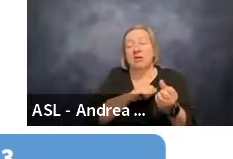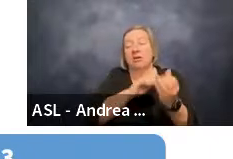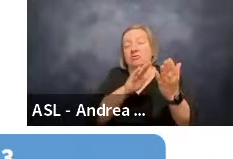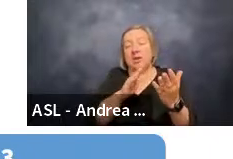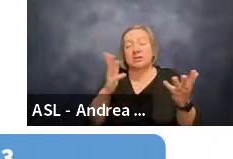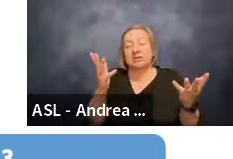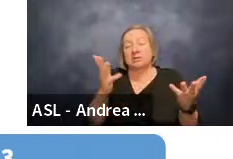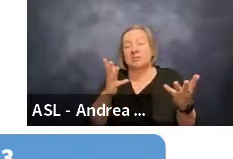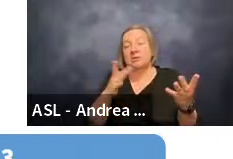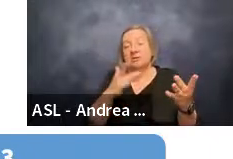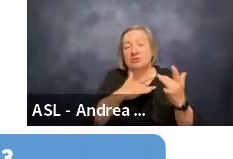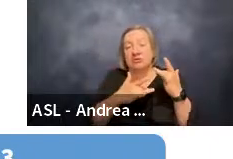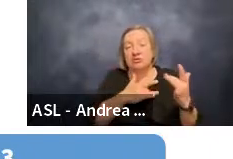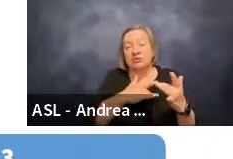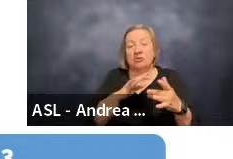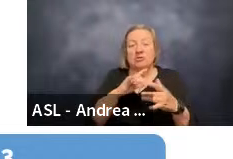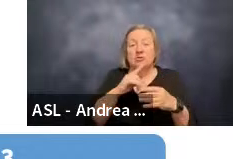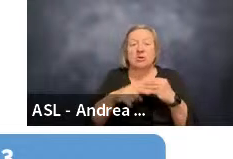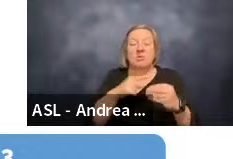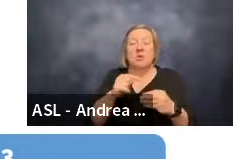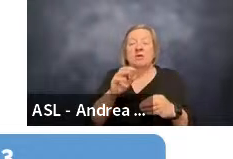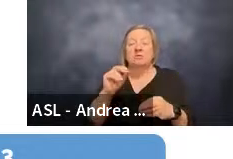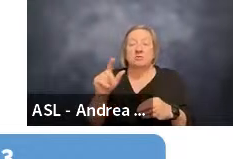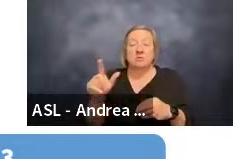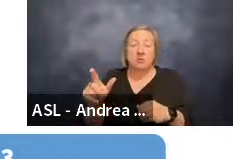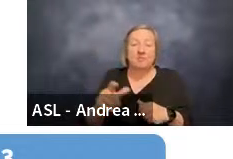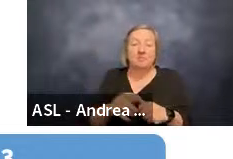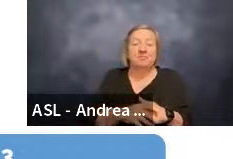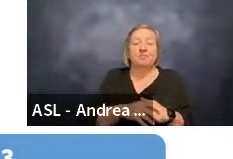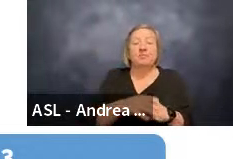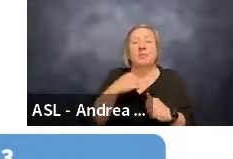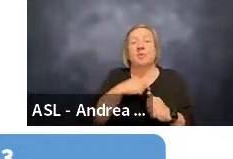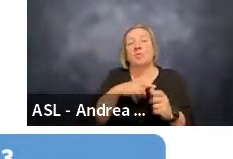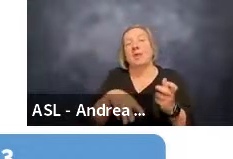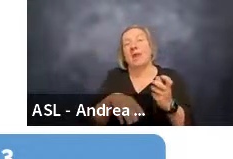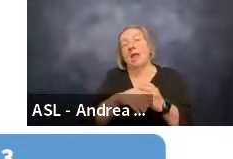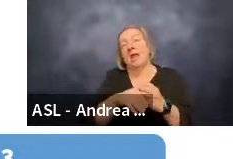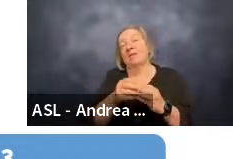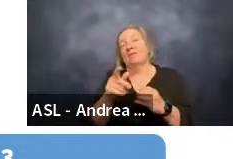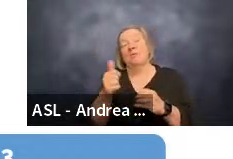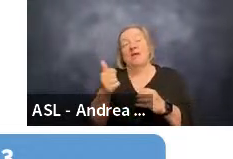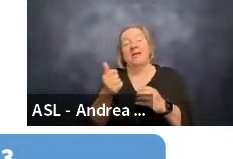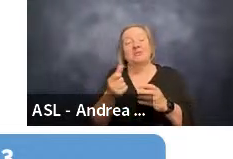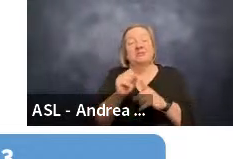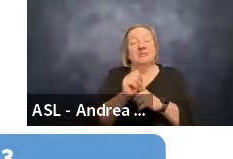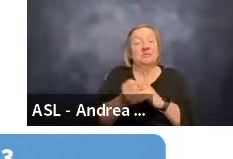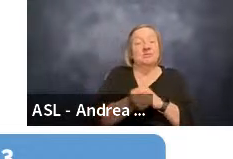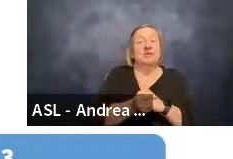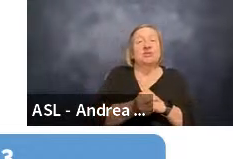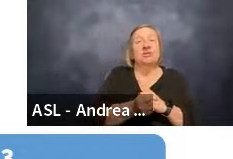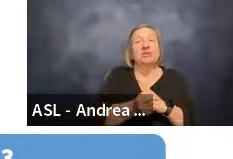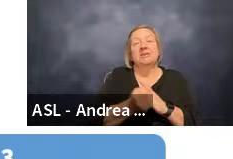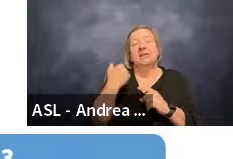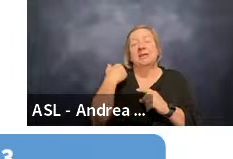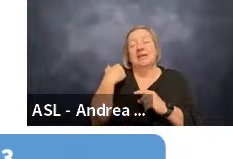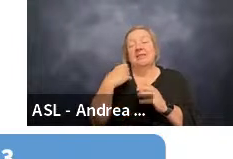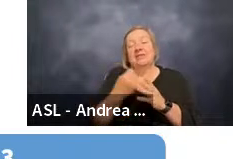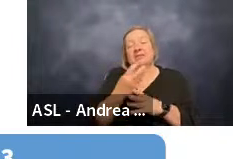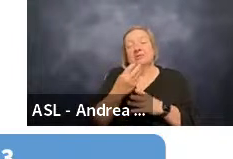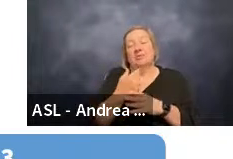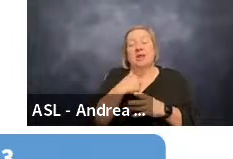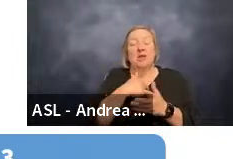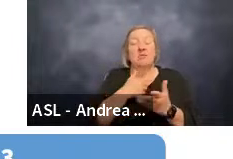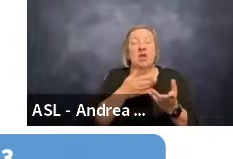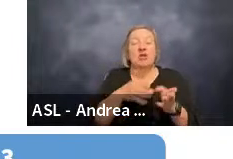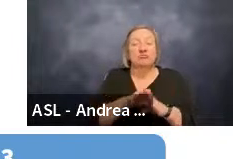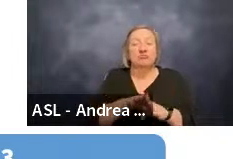the concerns about tolls. We also added a few additional scenarios this spring so that we have been wrapping that work up.